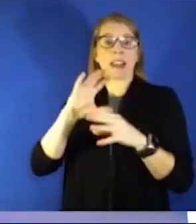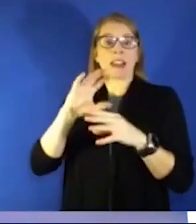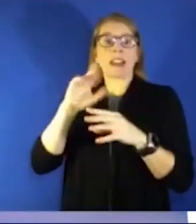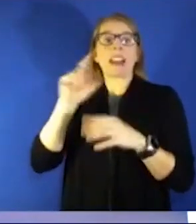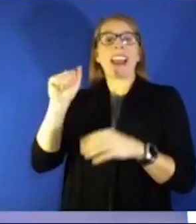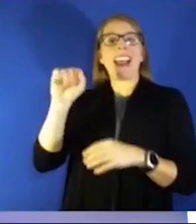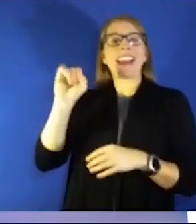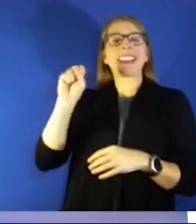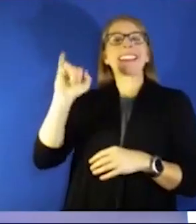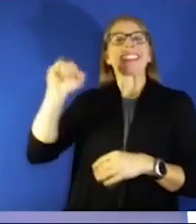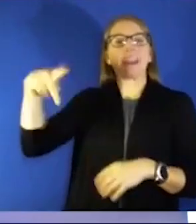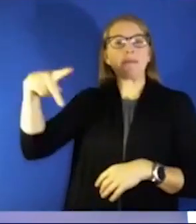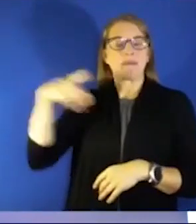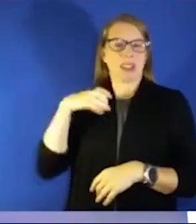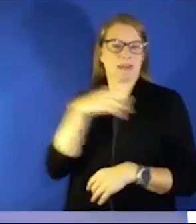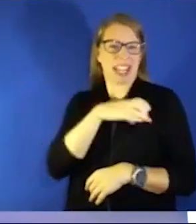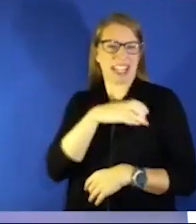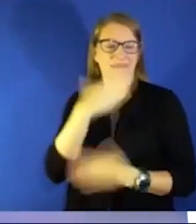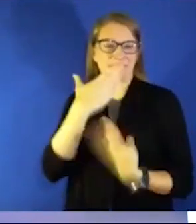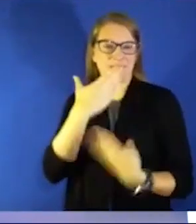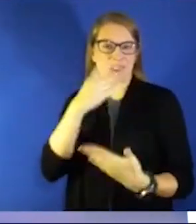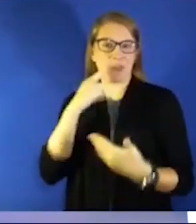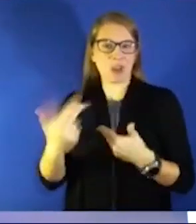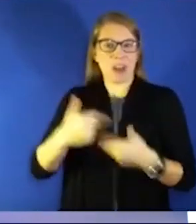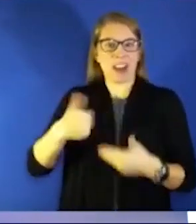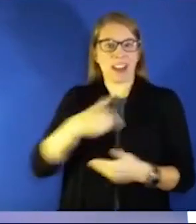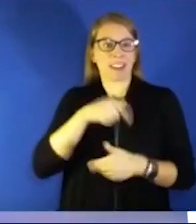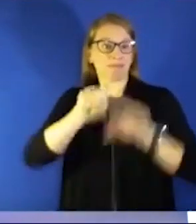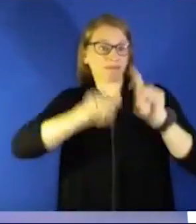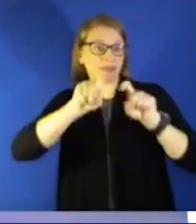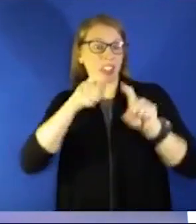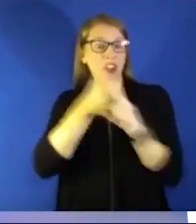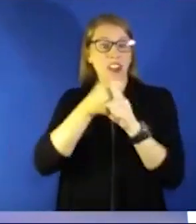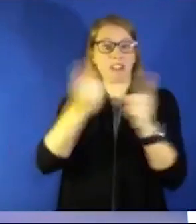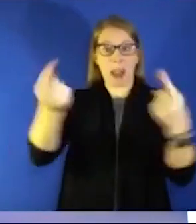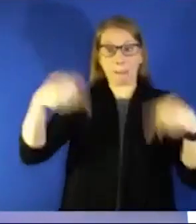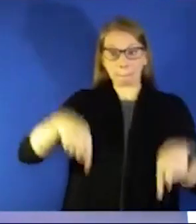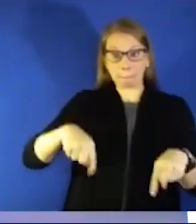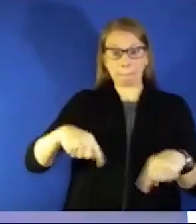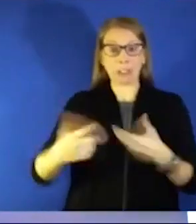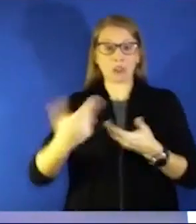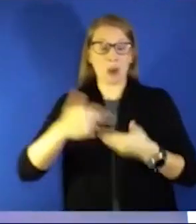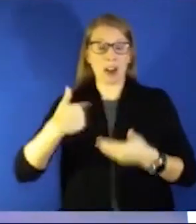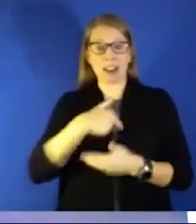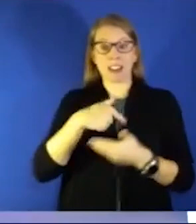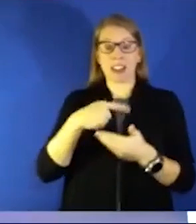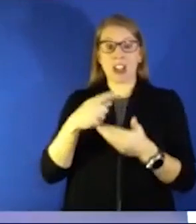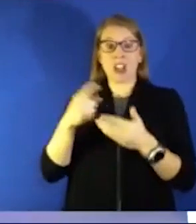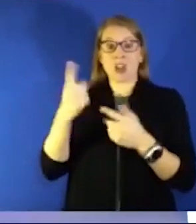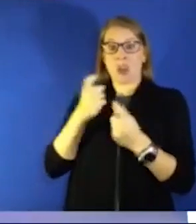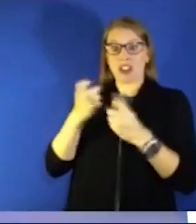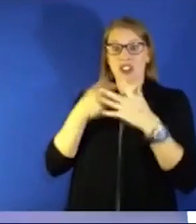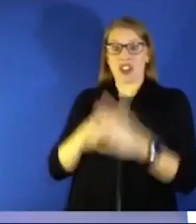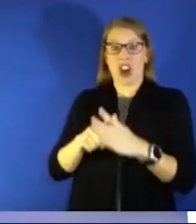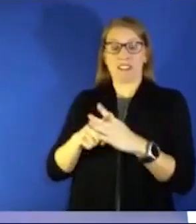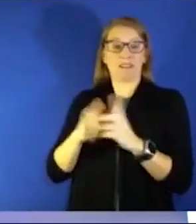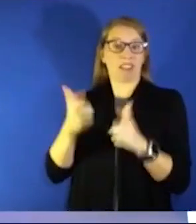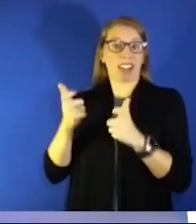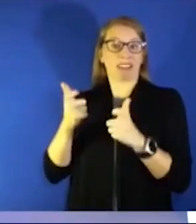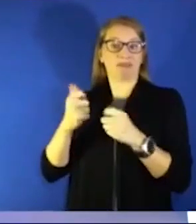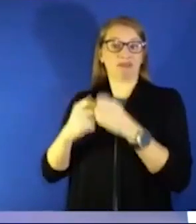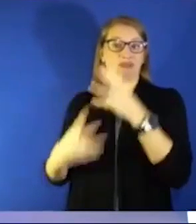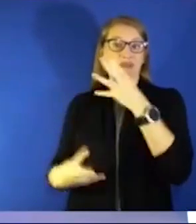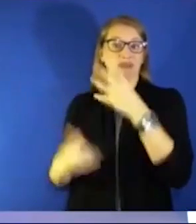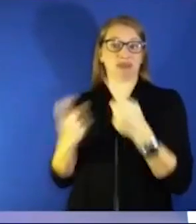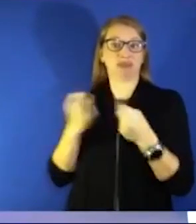you for joining us. We always have questions where we tell people you're coming on, Dr. Ault. We start getting those questions trickling in, and we're going to get lots of them